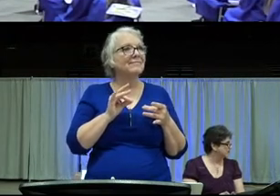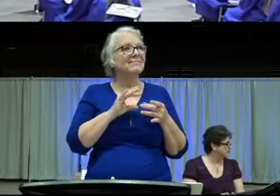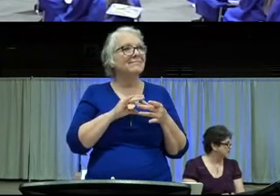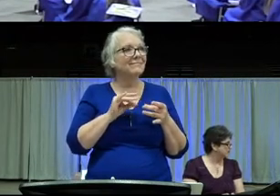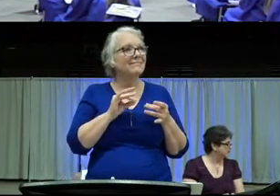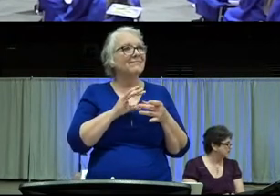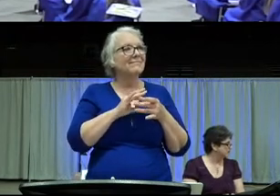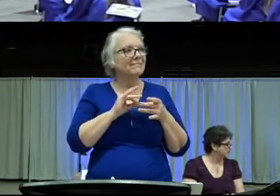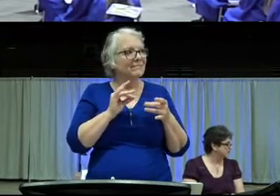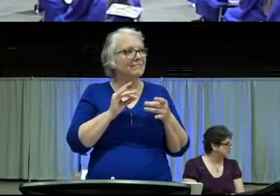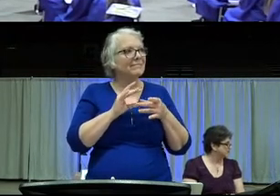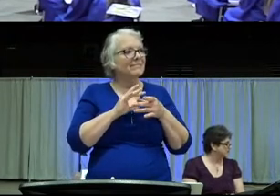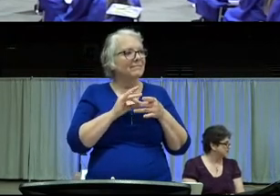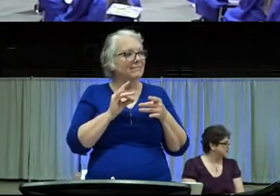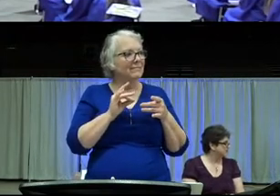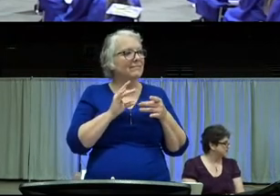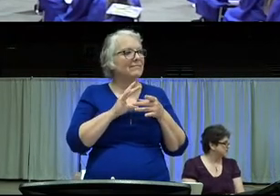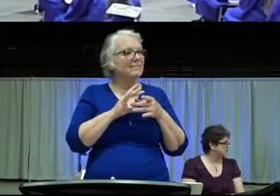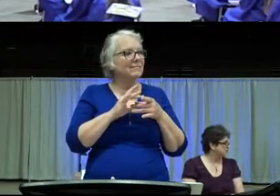Bukaksanan.